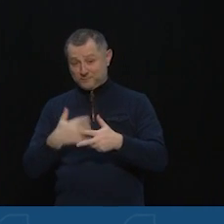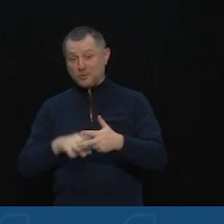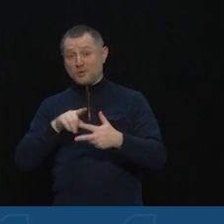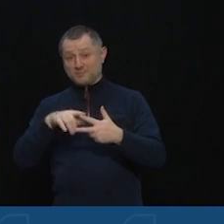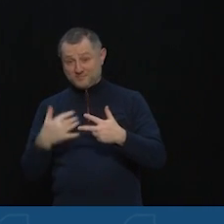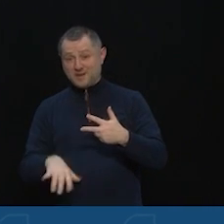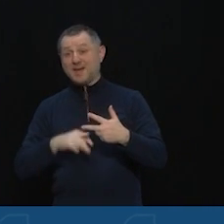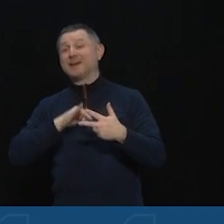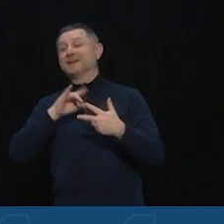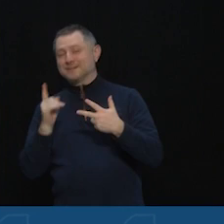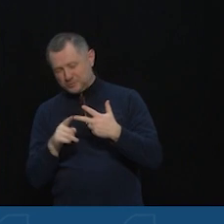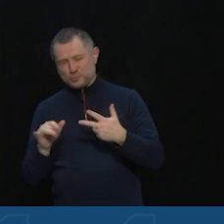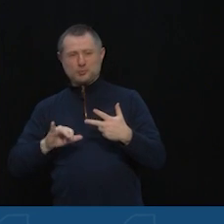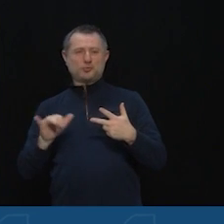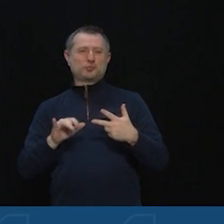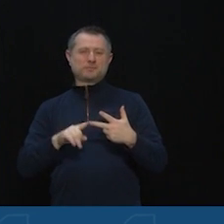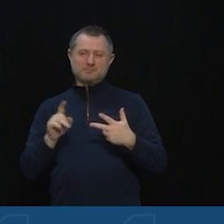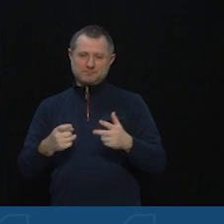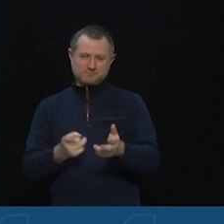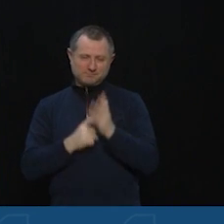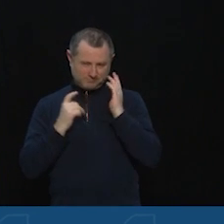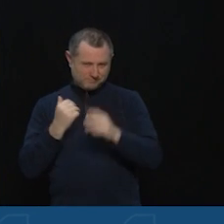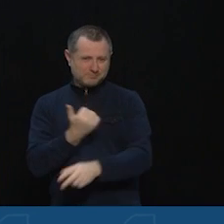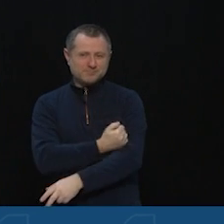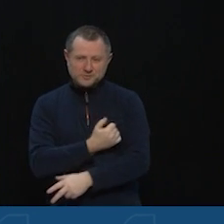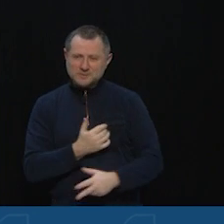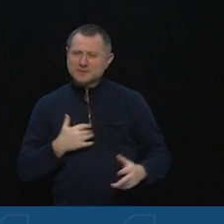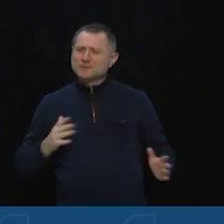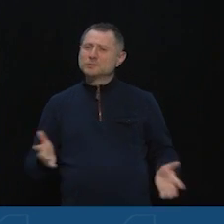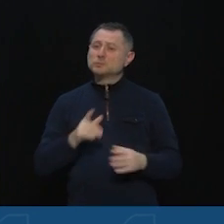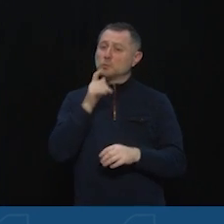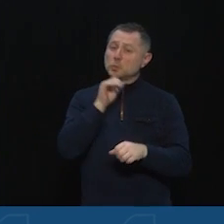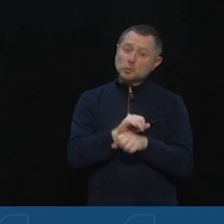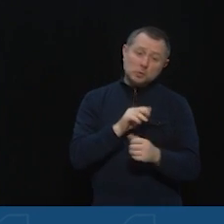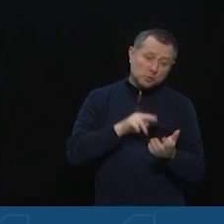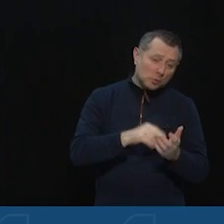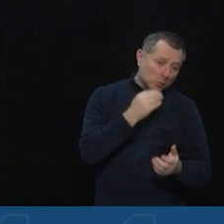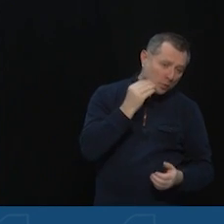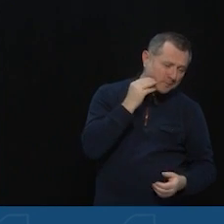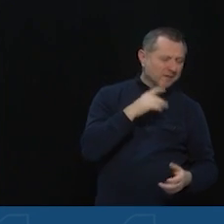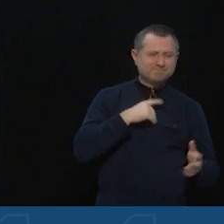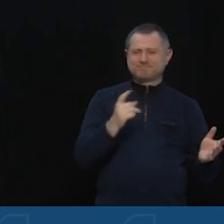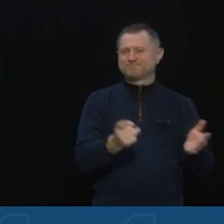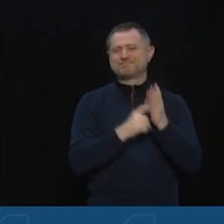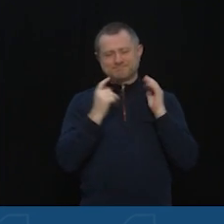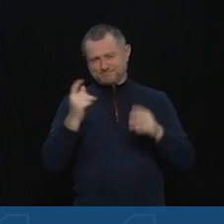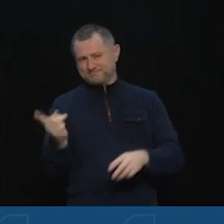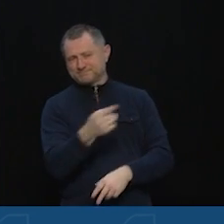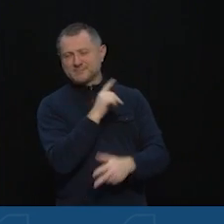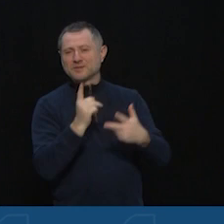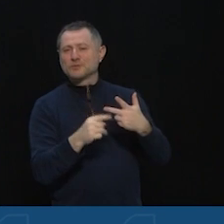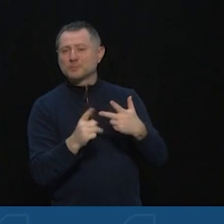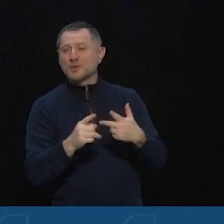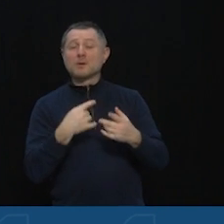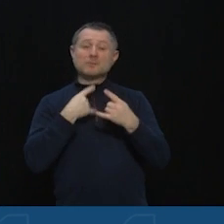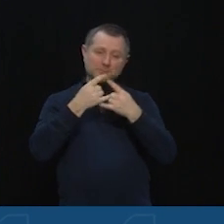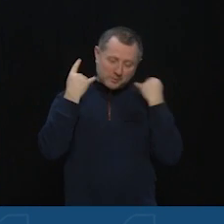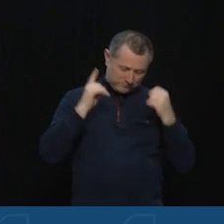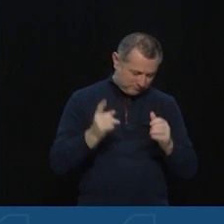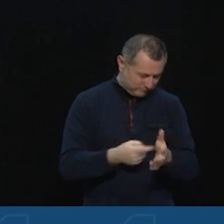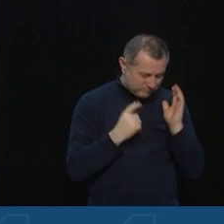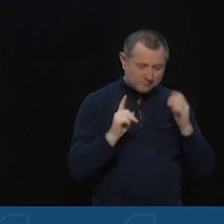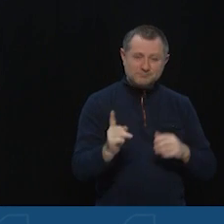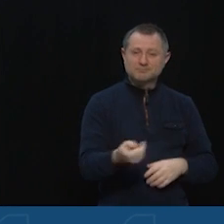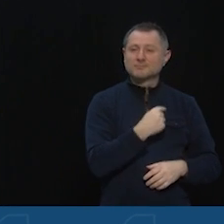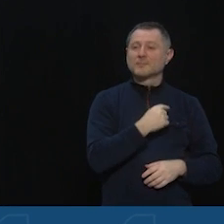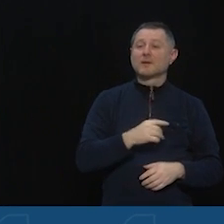available at every single nursing home. We continue to make sure that our nursing homes make mask requirements, that there's testing available. So we know that's